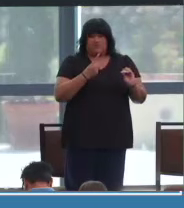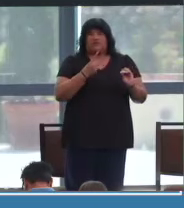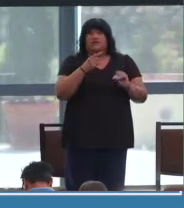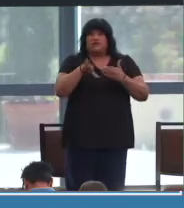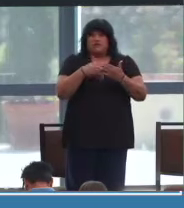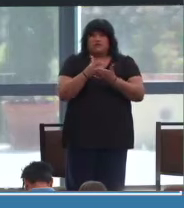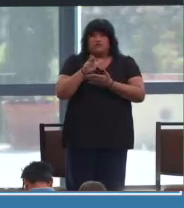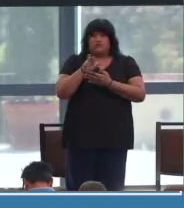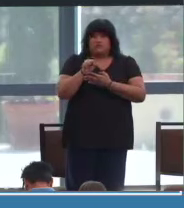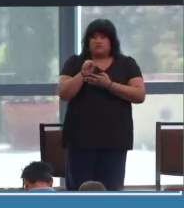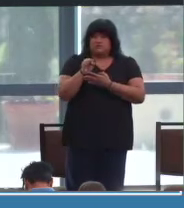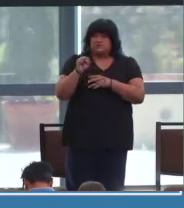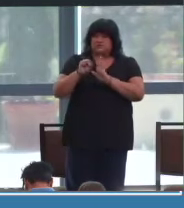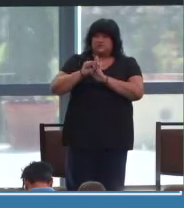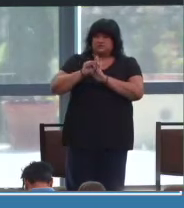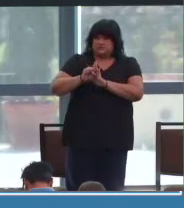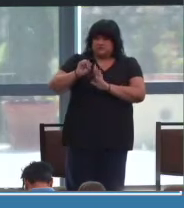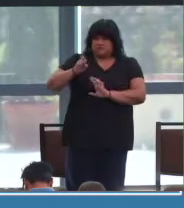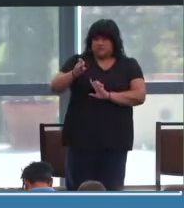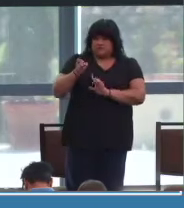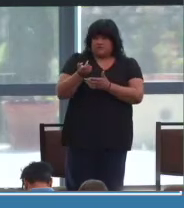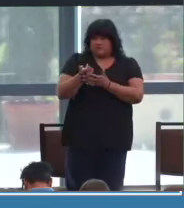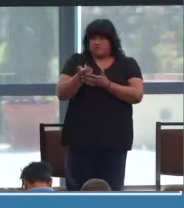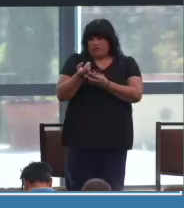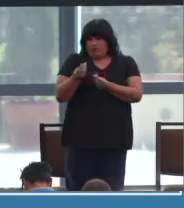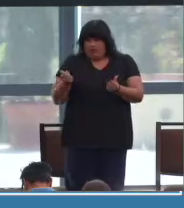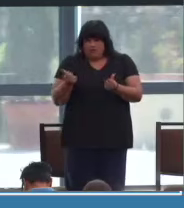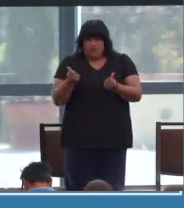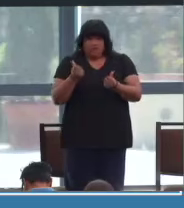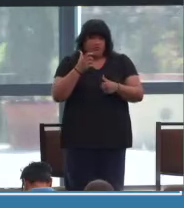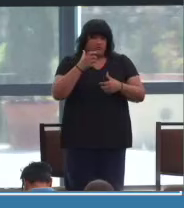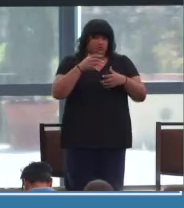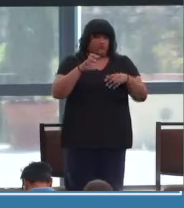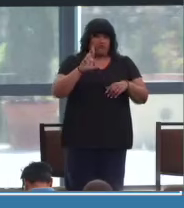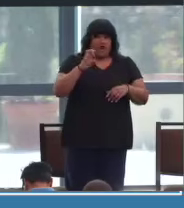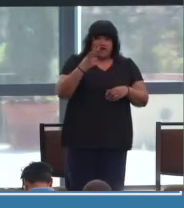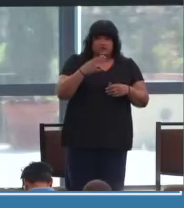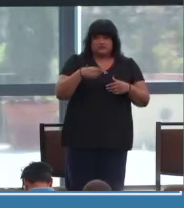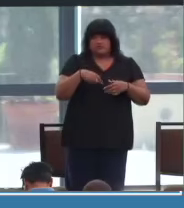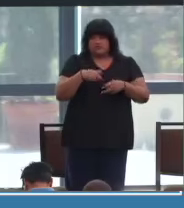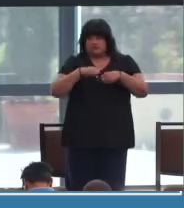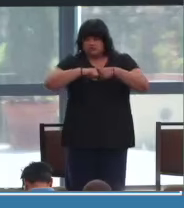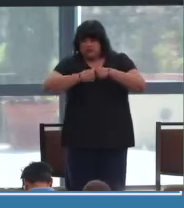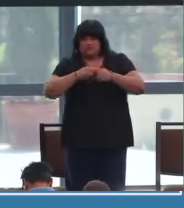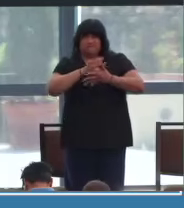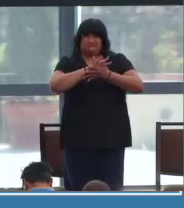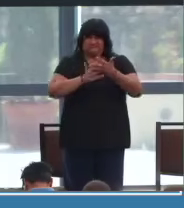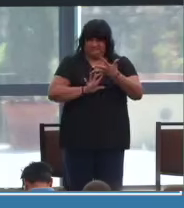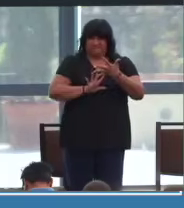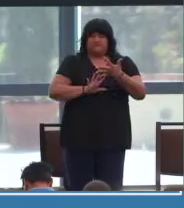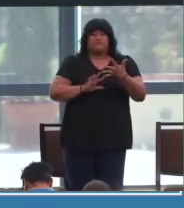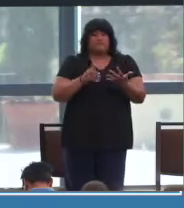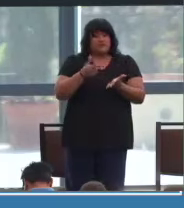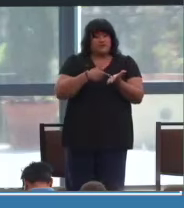lupus symptoms might be gone, their kidney symptoms and skin and rashes and joints, et cetera. But sometimes you can still have